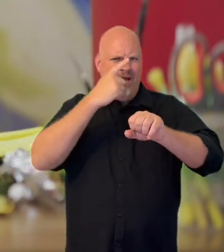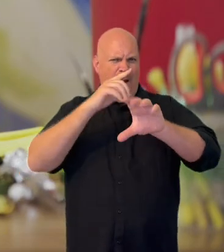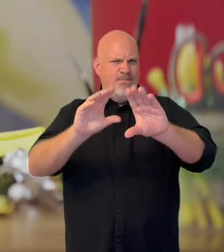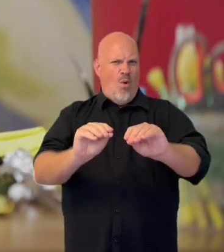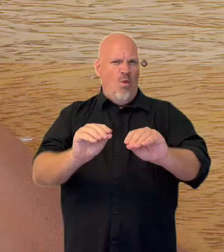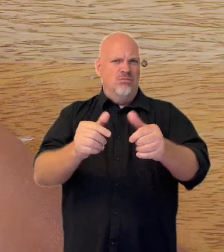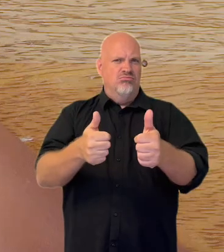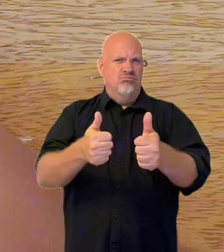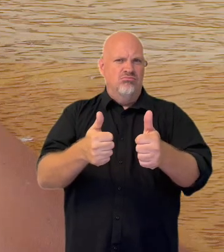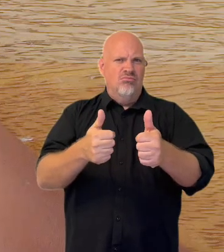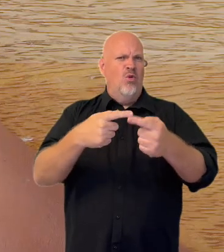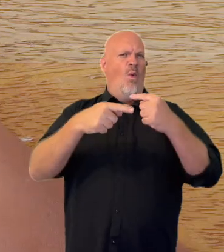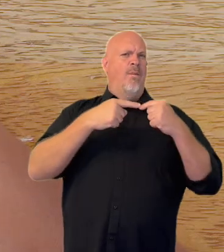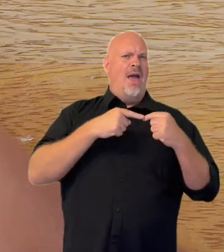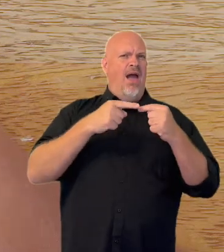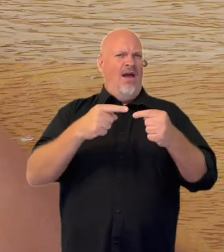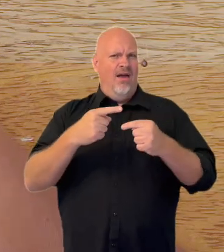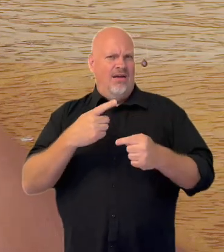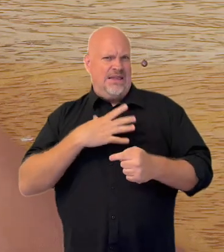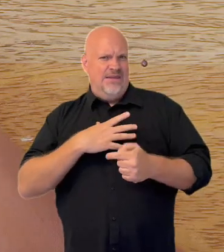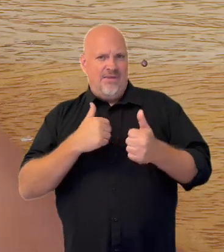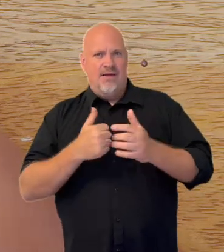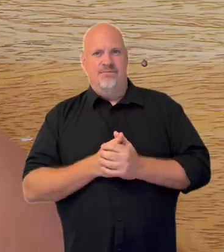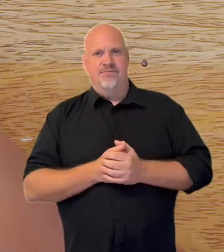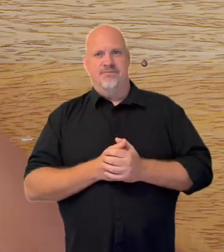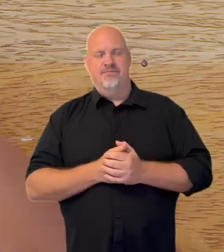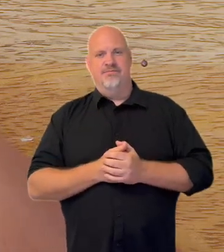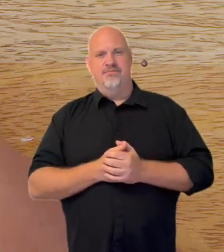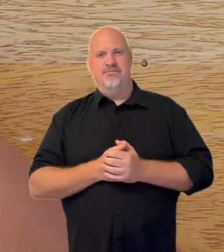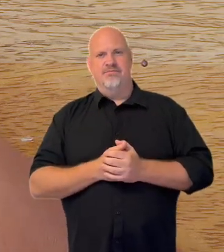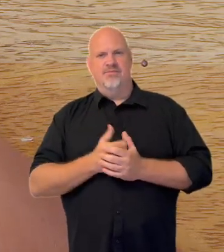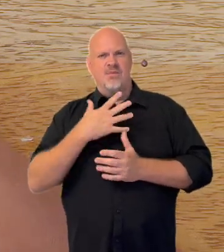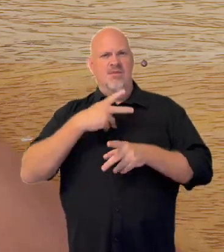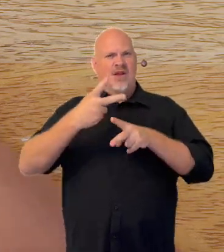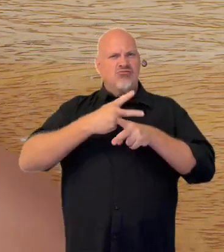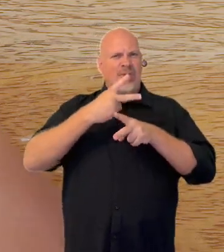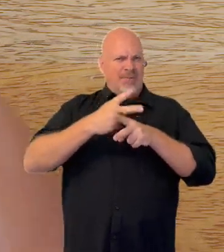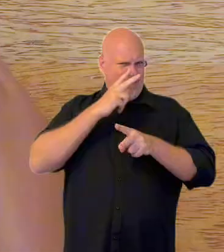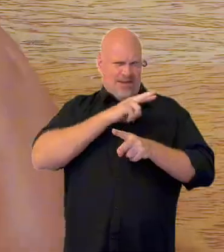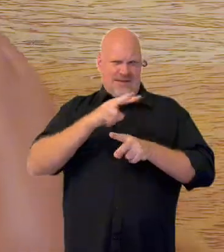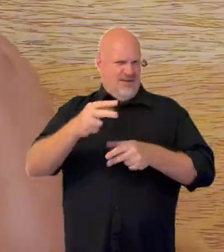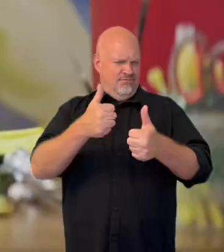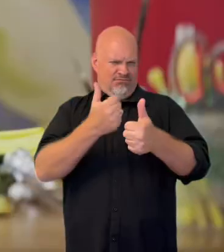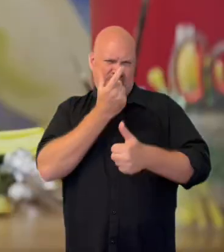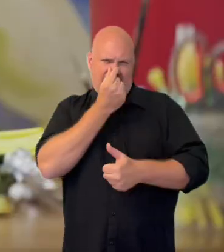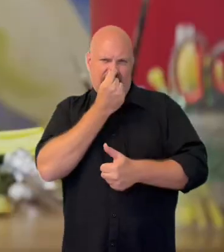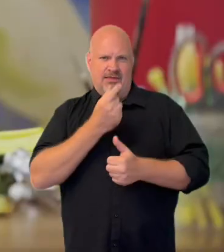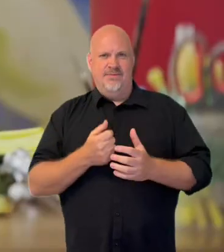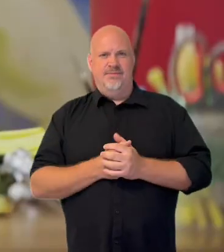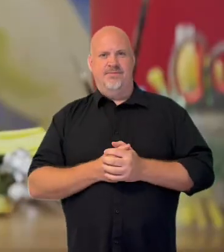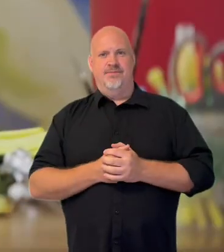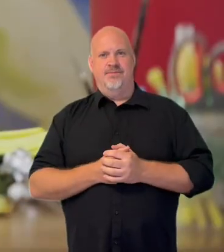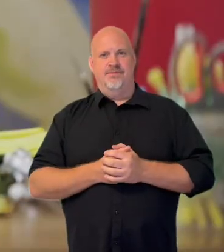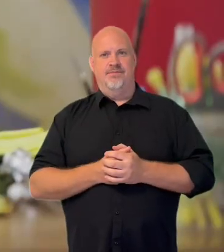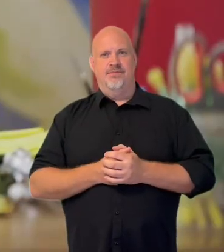So now your central section is all dry, you want to then attach your lovely little pollen